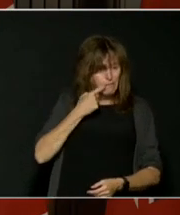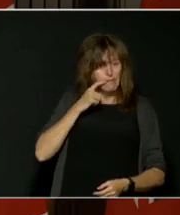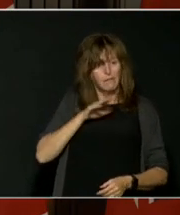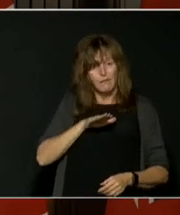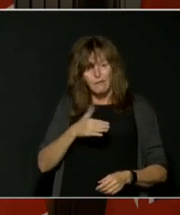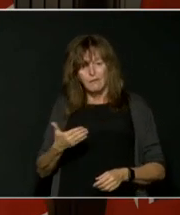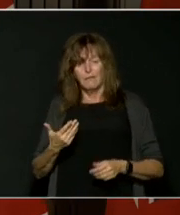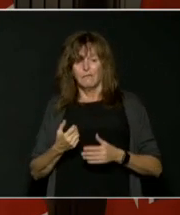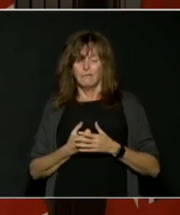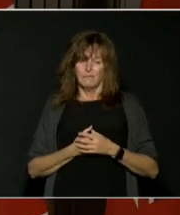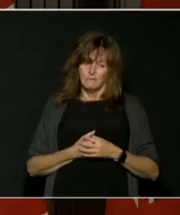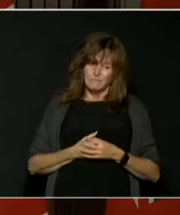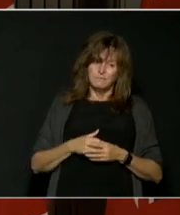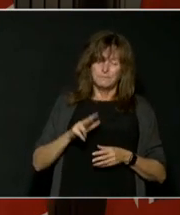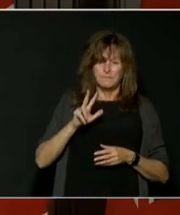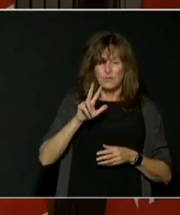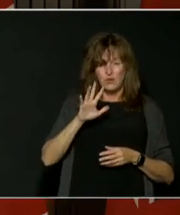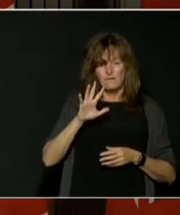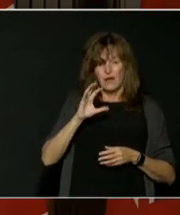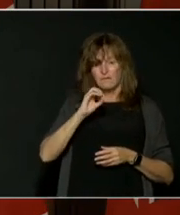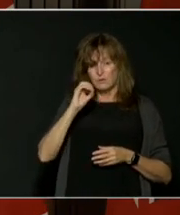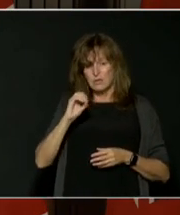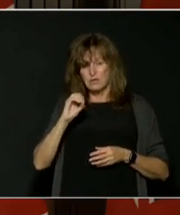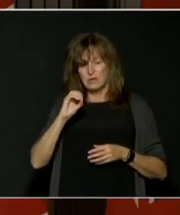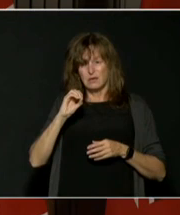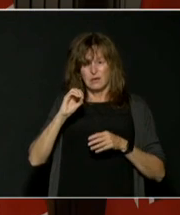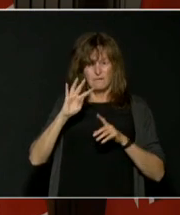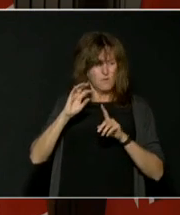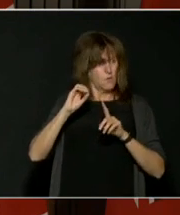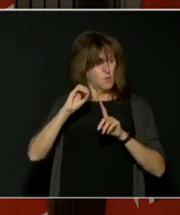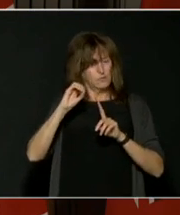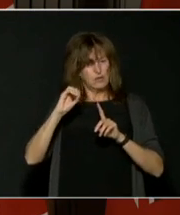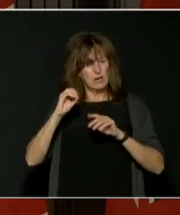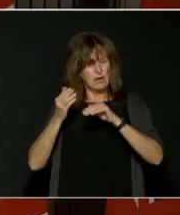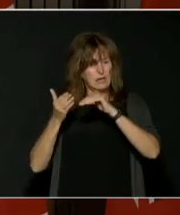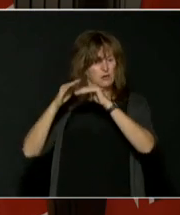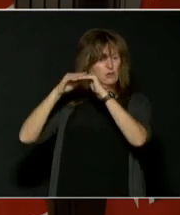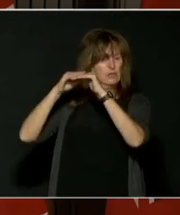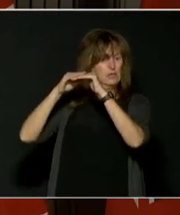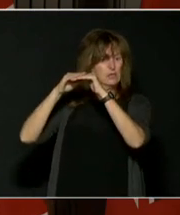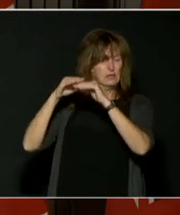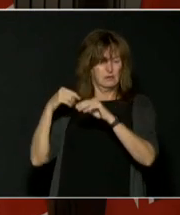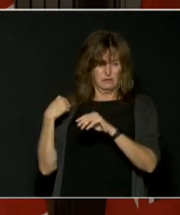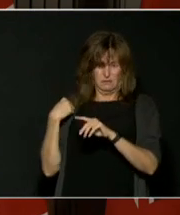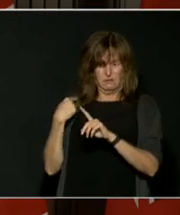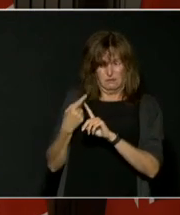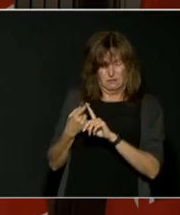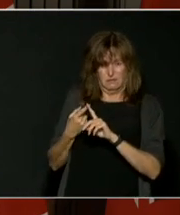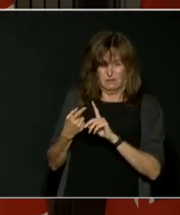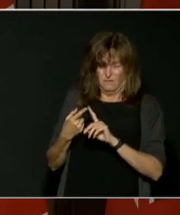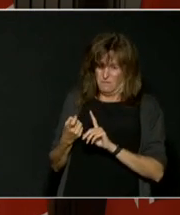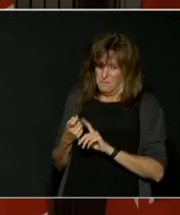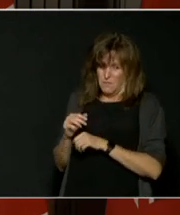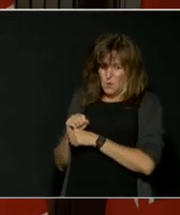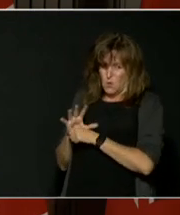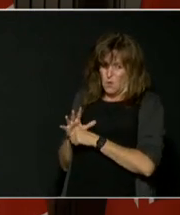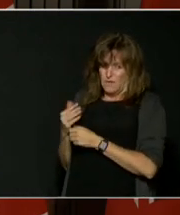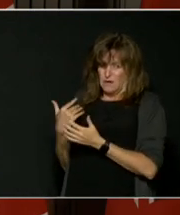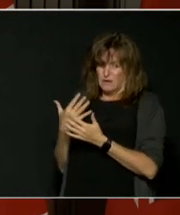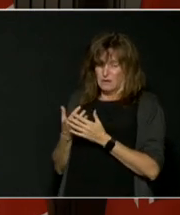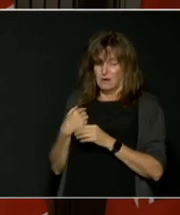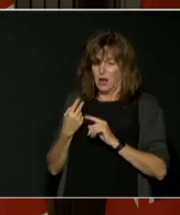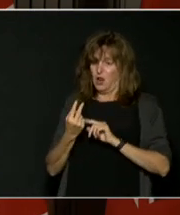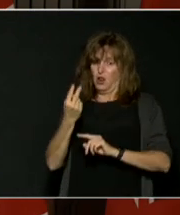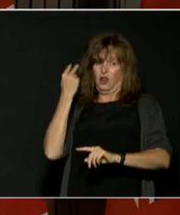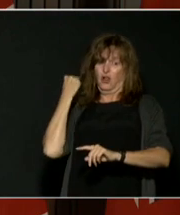40% higher than we've seen for a number of, since the pandemic started compared to last year's number. And last